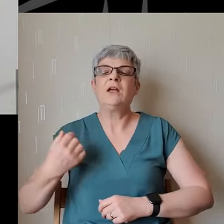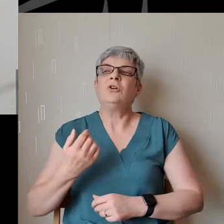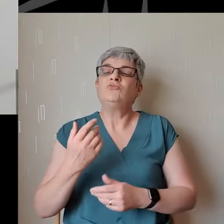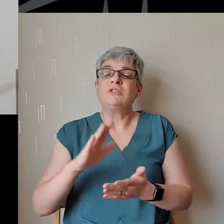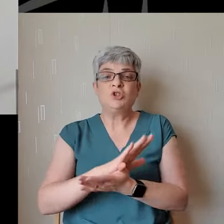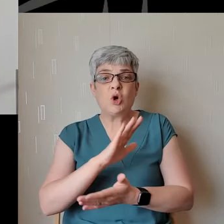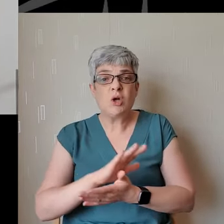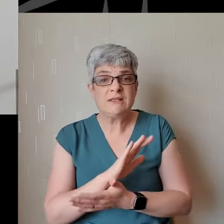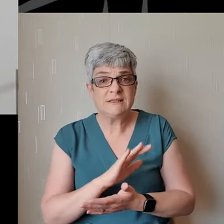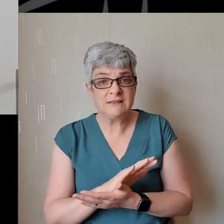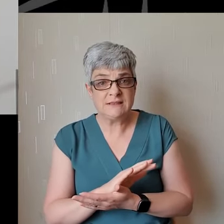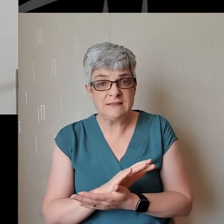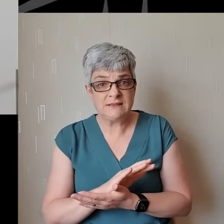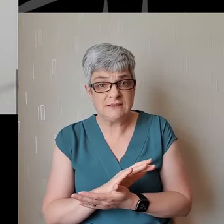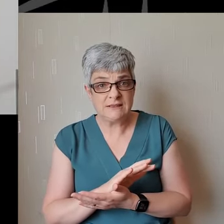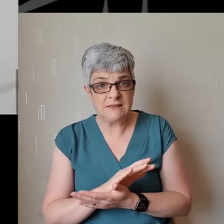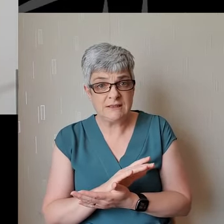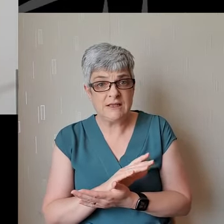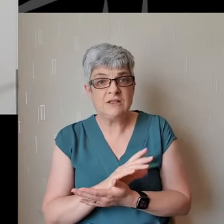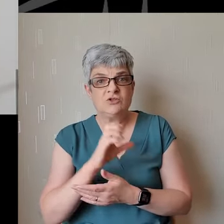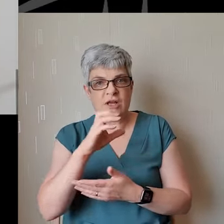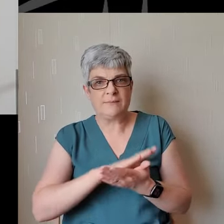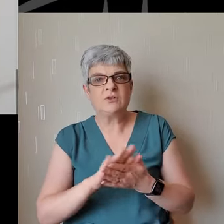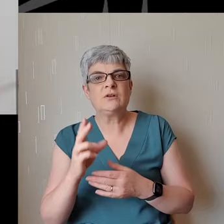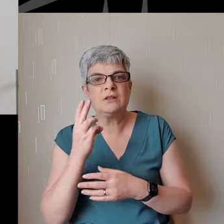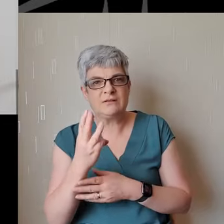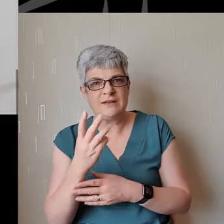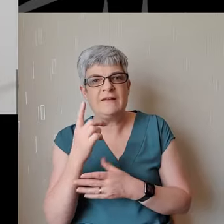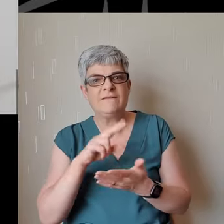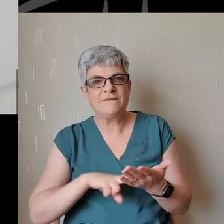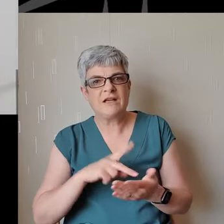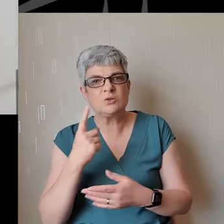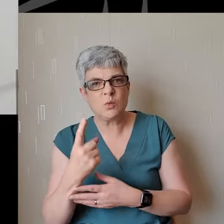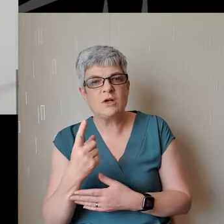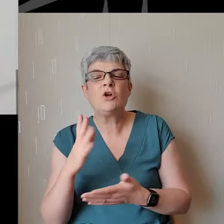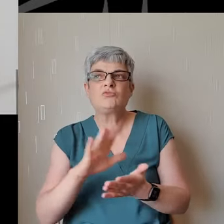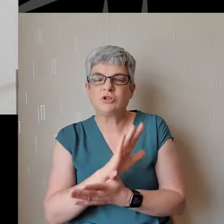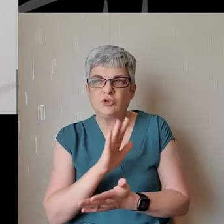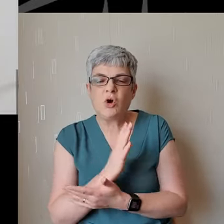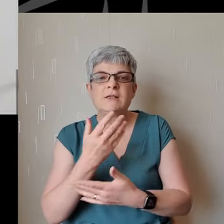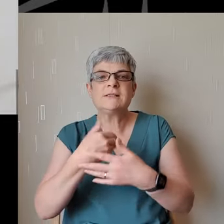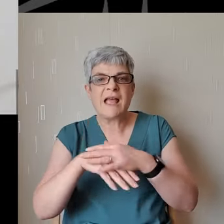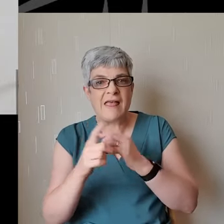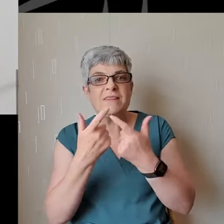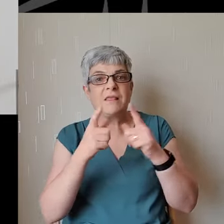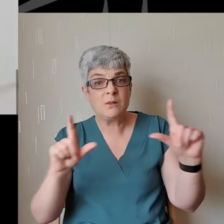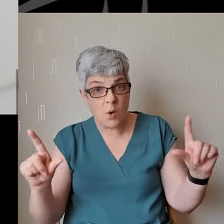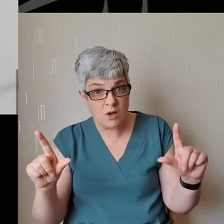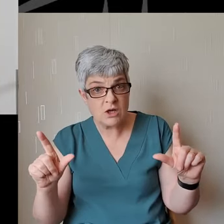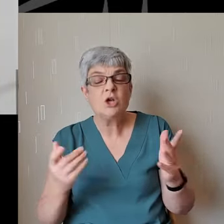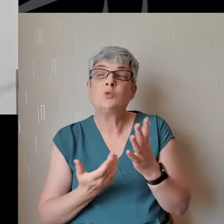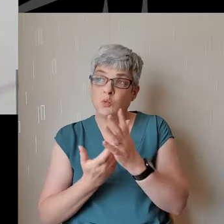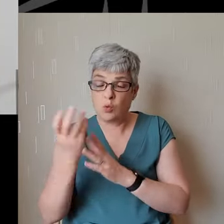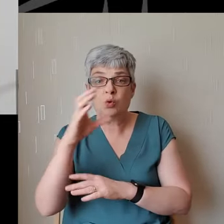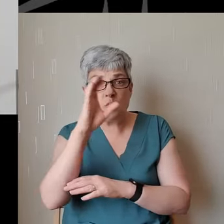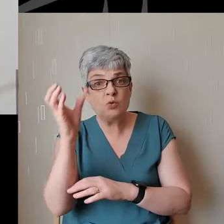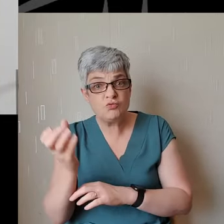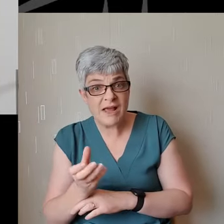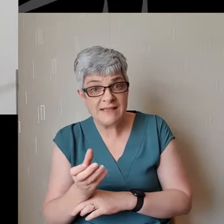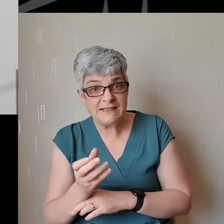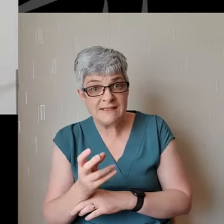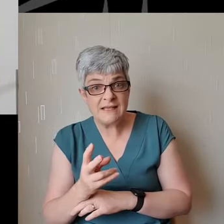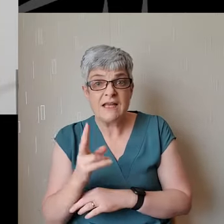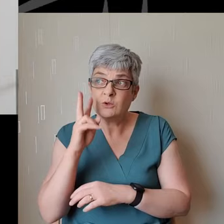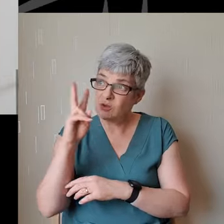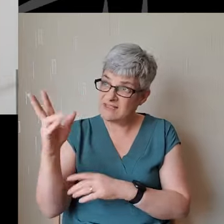Rejoice, verse 1 of chapter 3, in the Lord, so that it's in Christ, in seeing who we are in Jesus, and seeing that Jesus